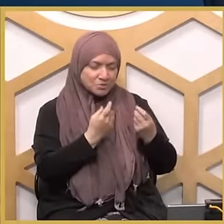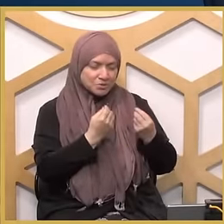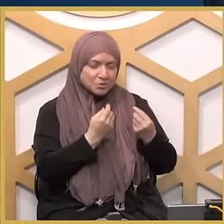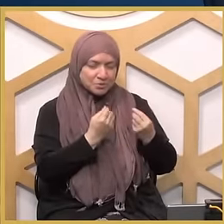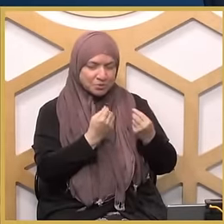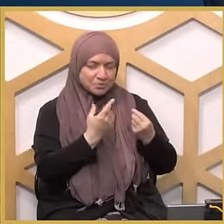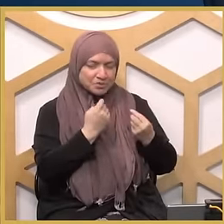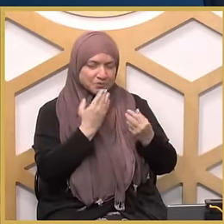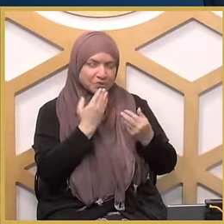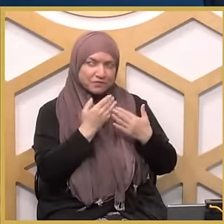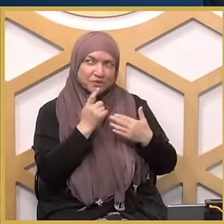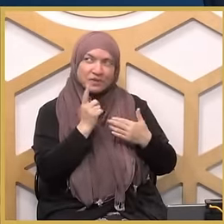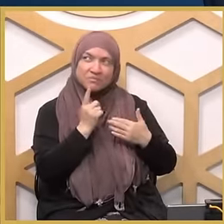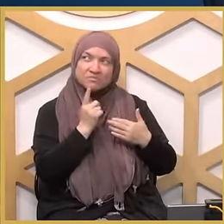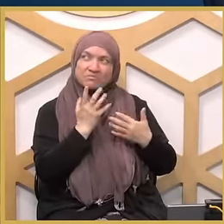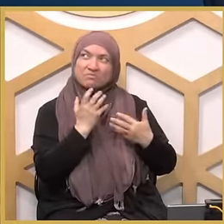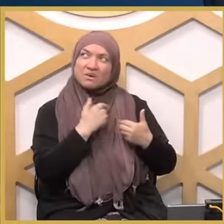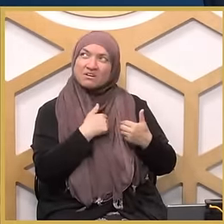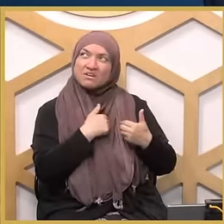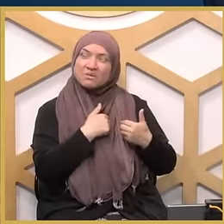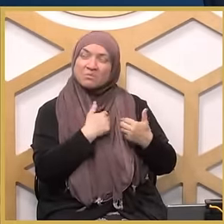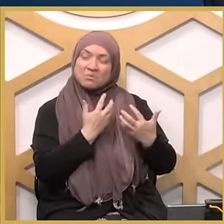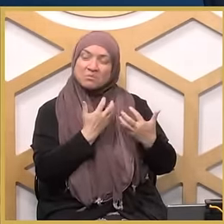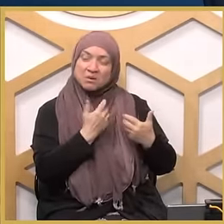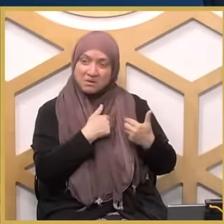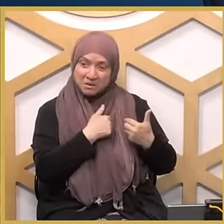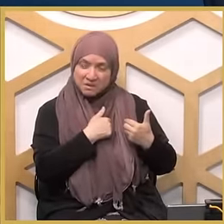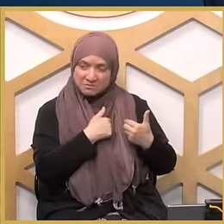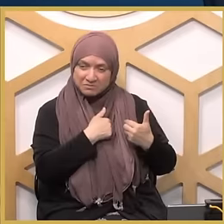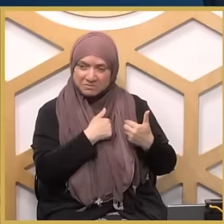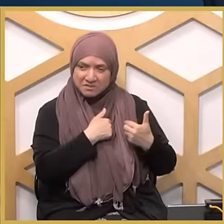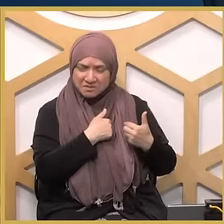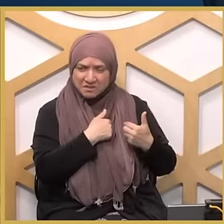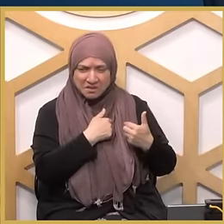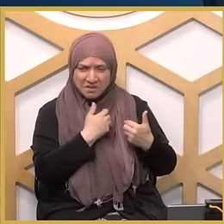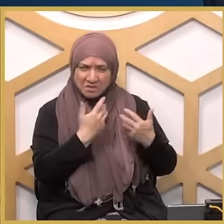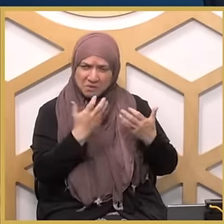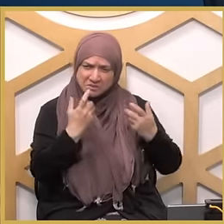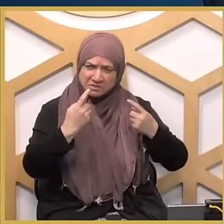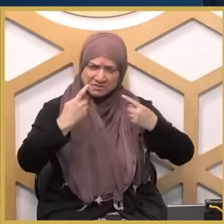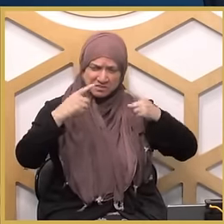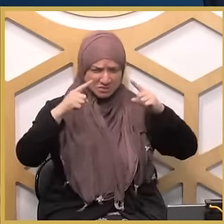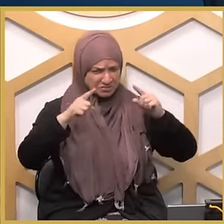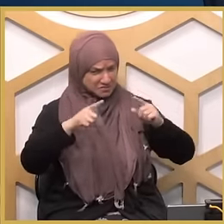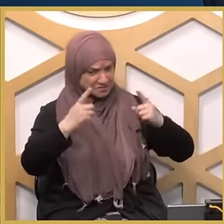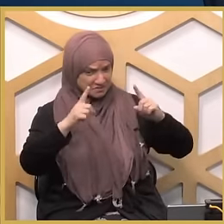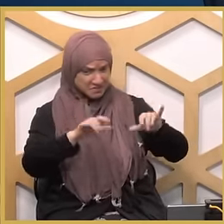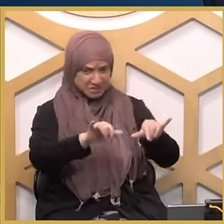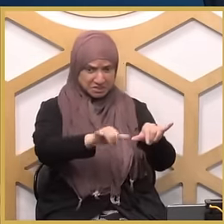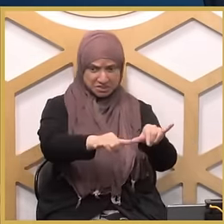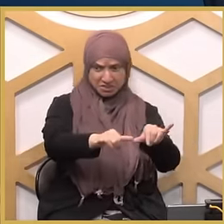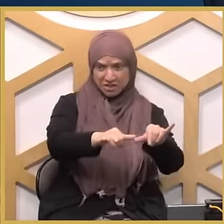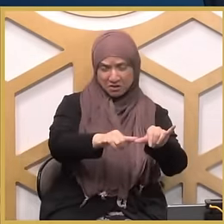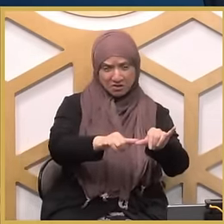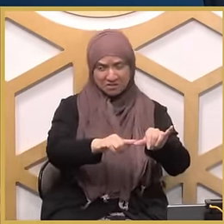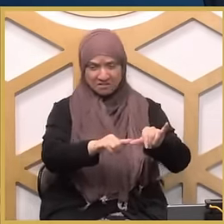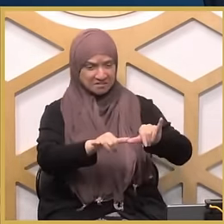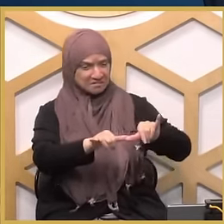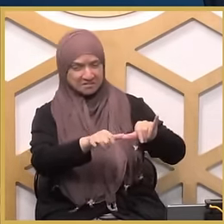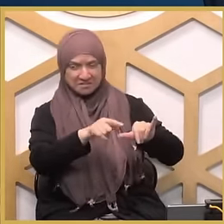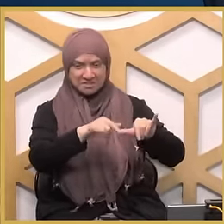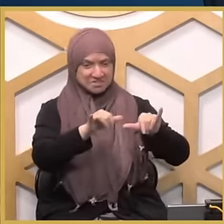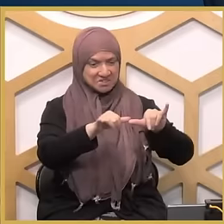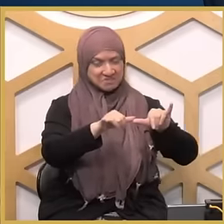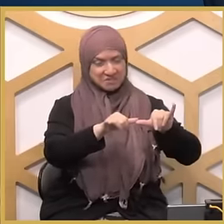or mashallah, the most successful business person. We talk about dunya goals, right? You're supposed to be the one in Firdaus al-A'la, the